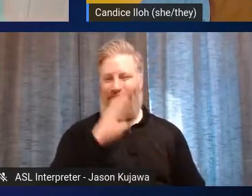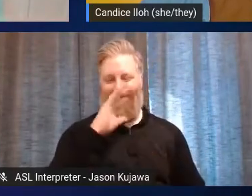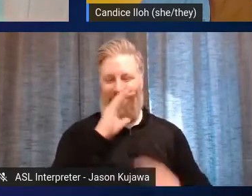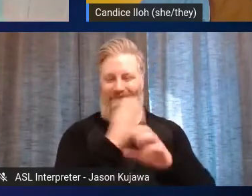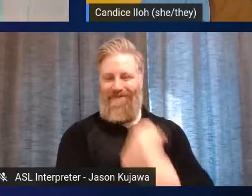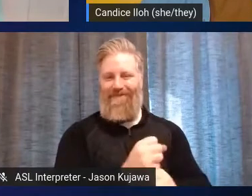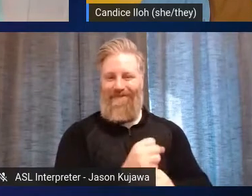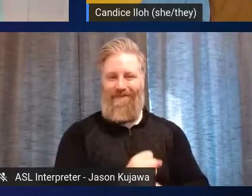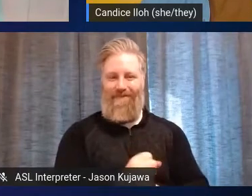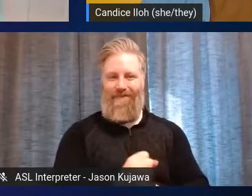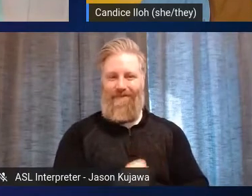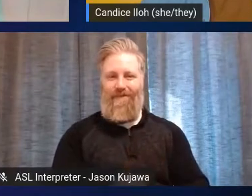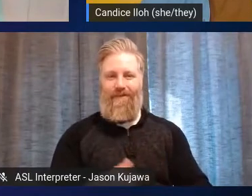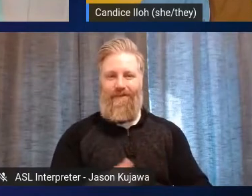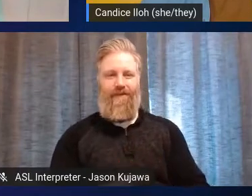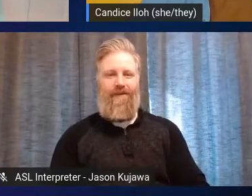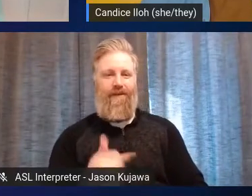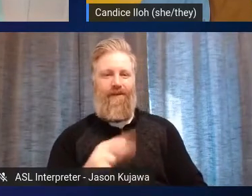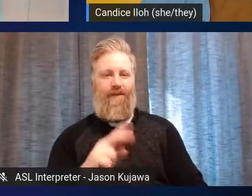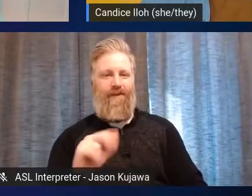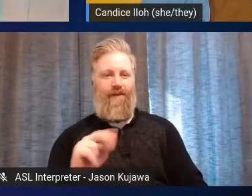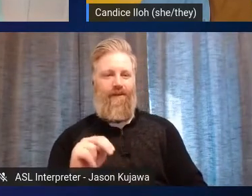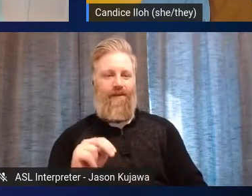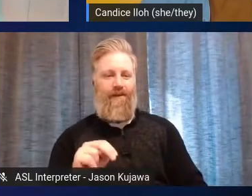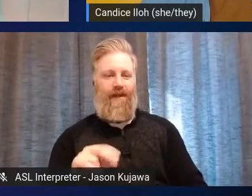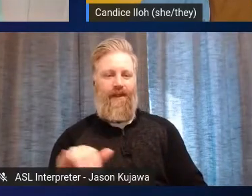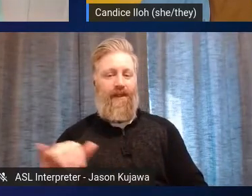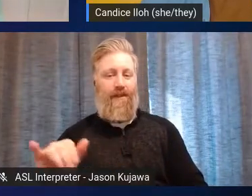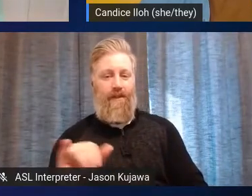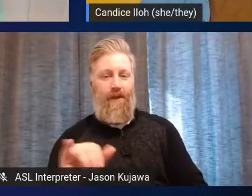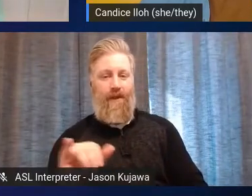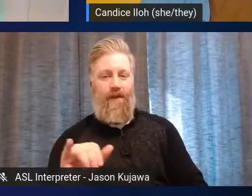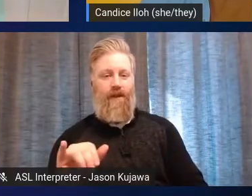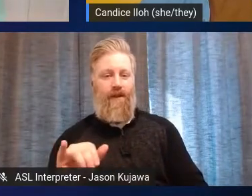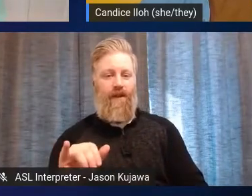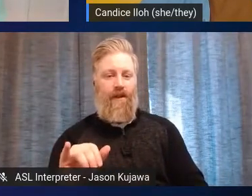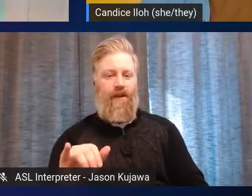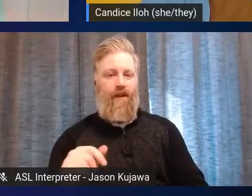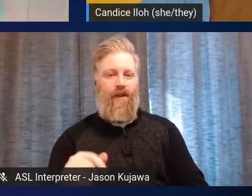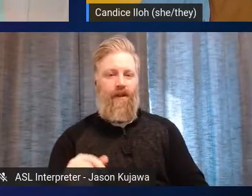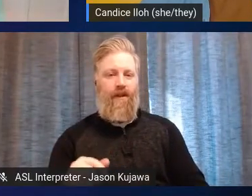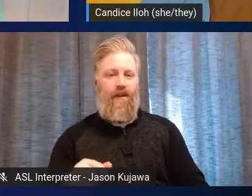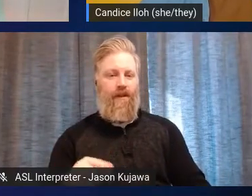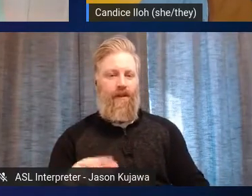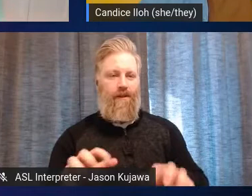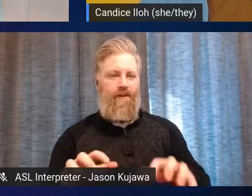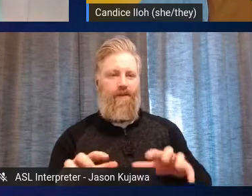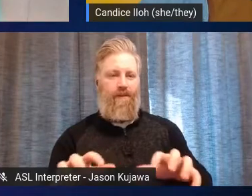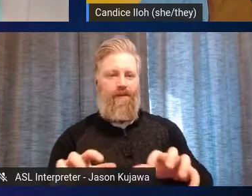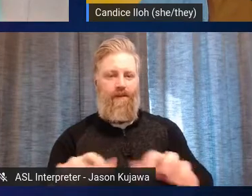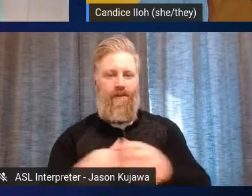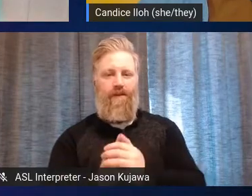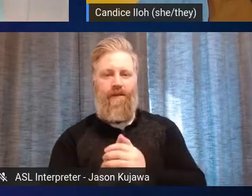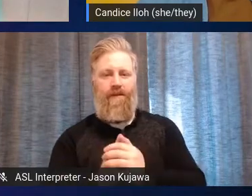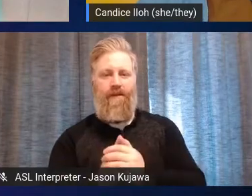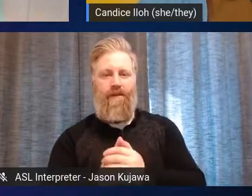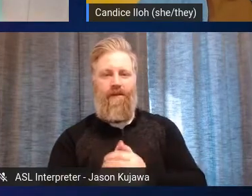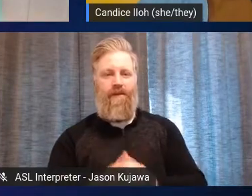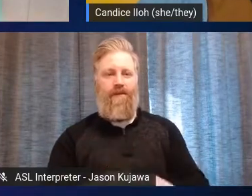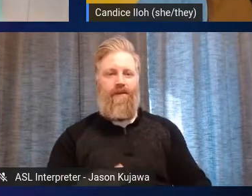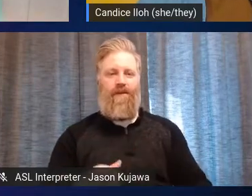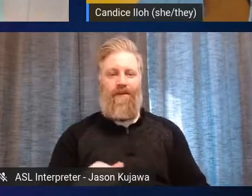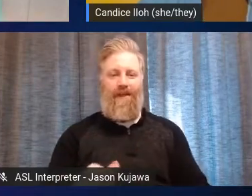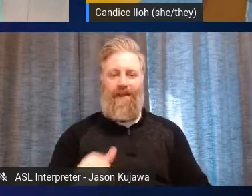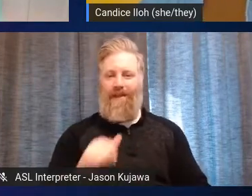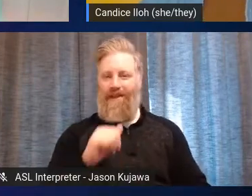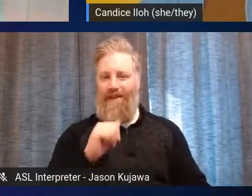Similarly, my favorite, I hate this favorite books thing. That's not how books work. But one of the ones